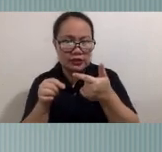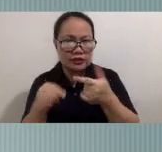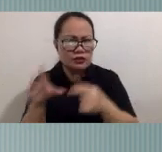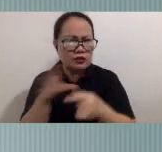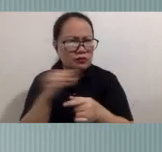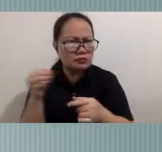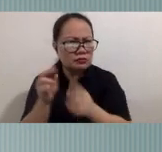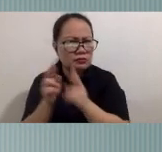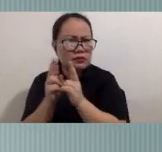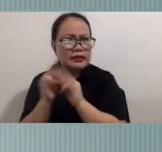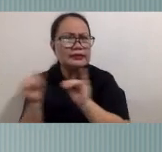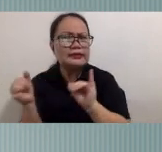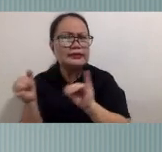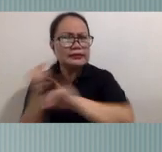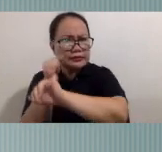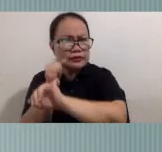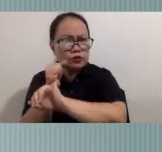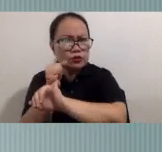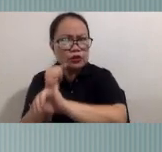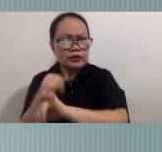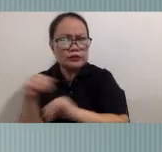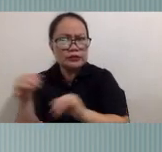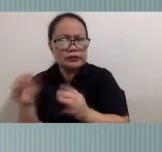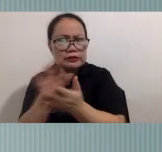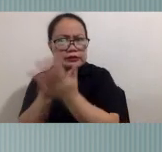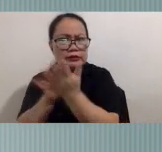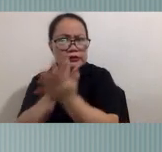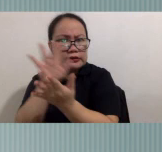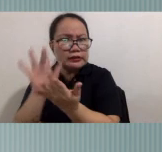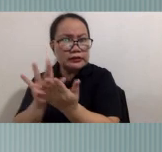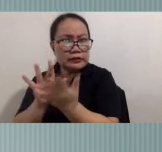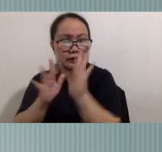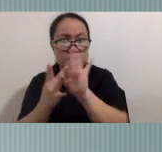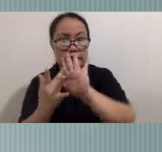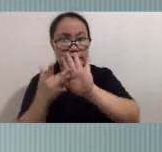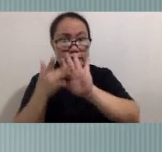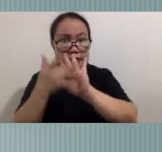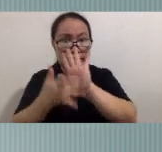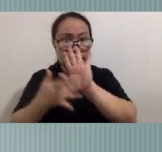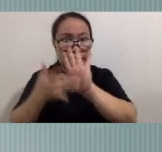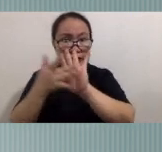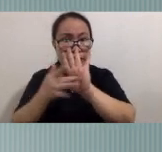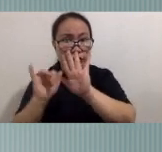and Instagram, but not Facebook accounts. So, and means